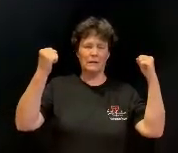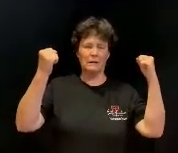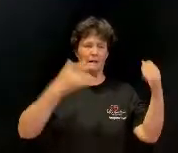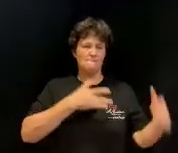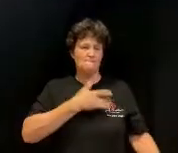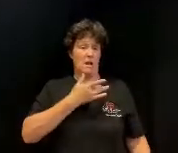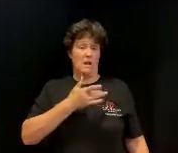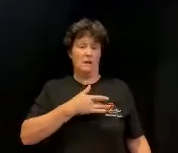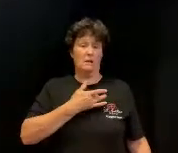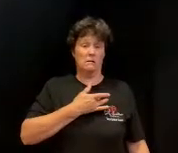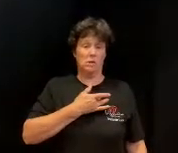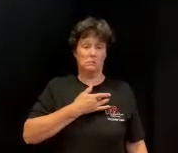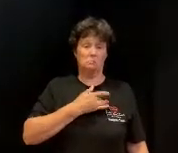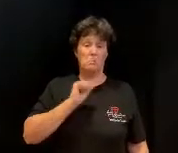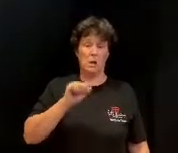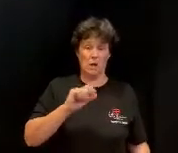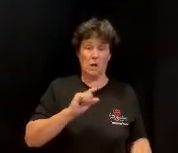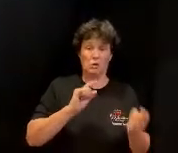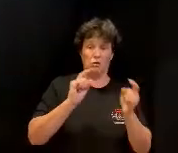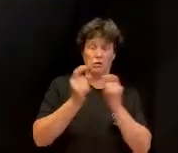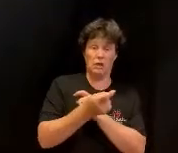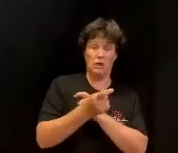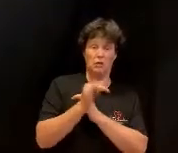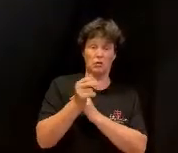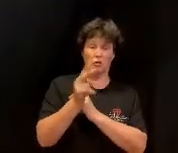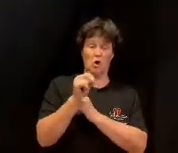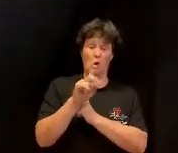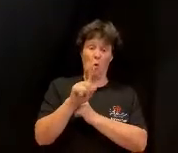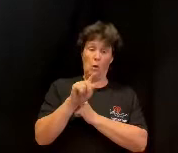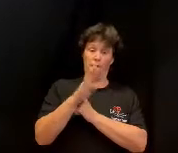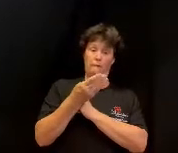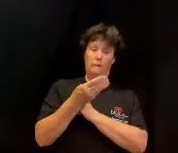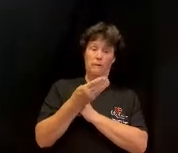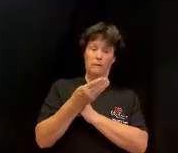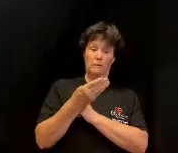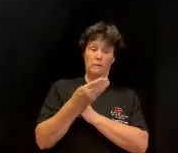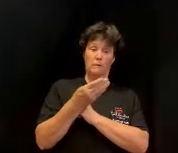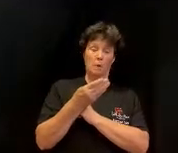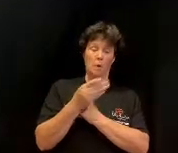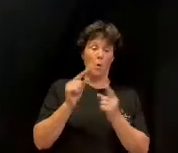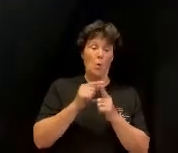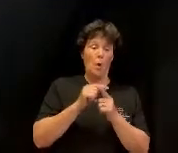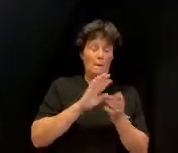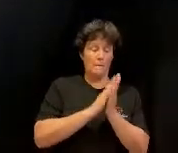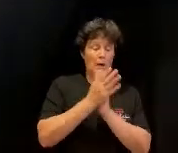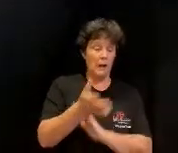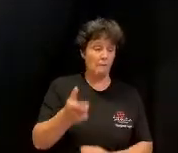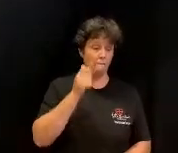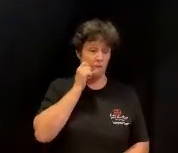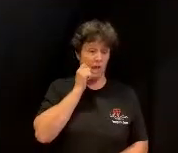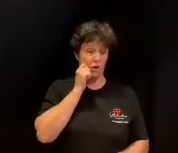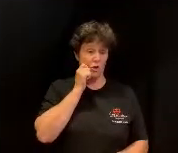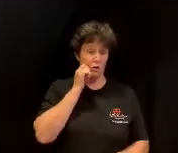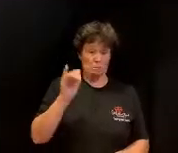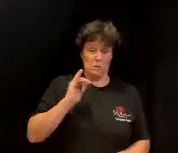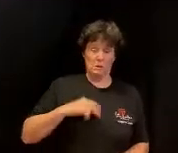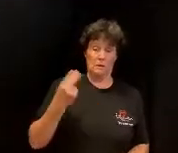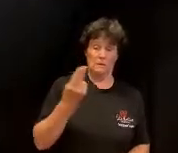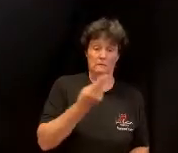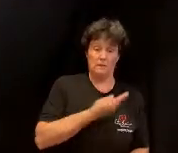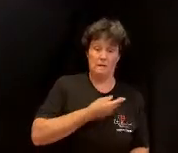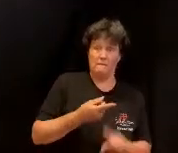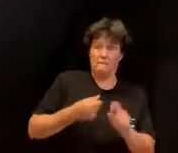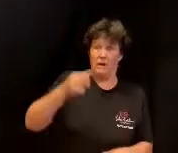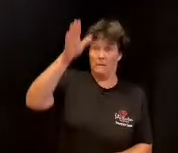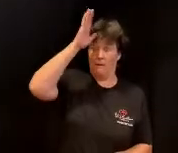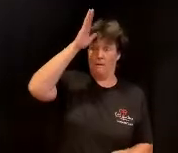it brings change. John 1:14, the Word made flesh and dwelt among us, we beheld his glory as of the only begotten of the Father,